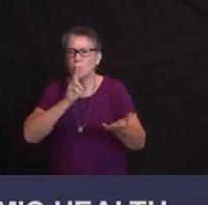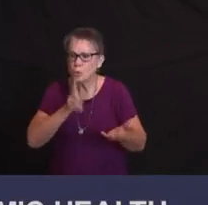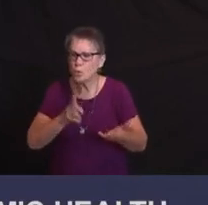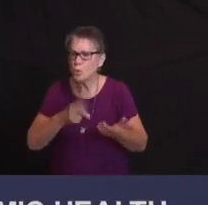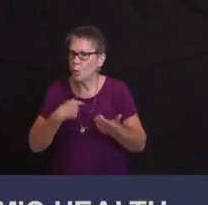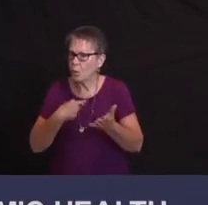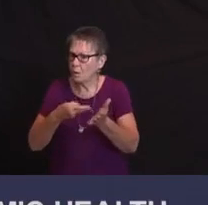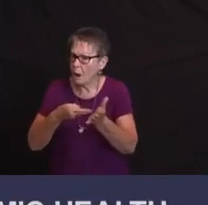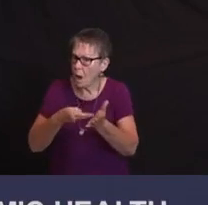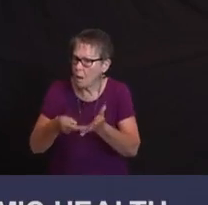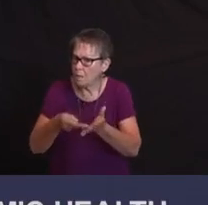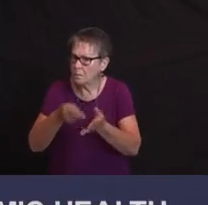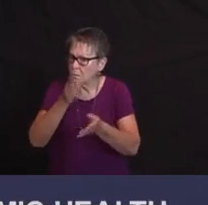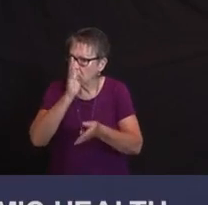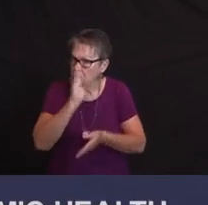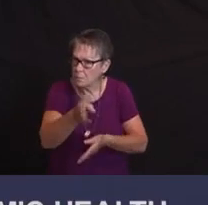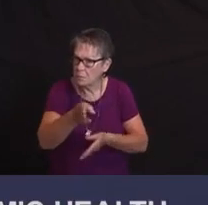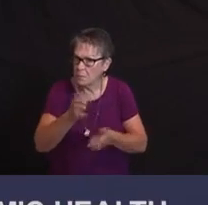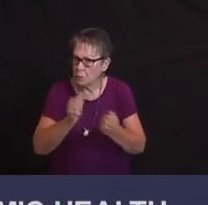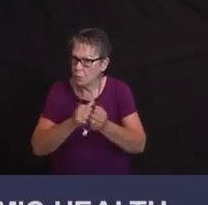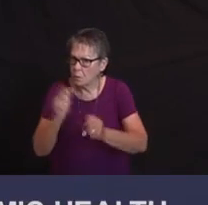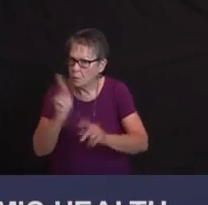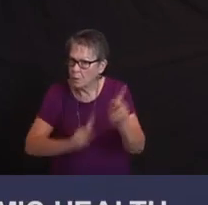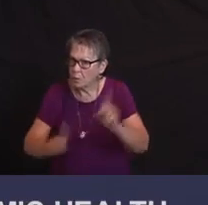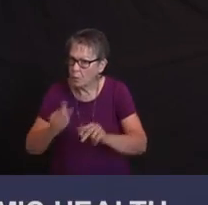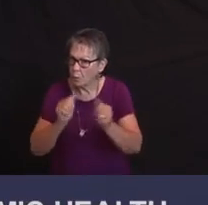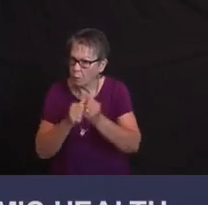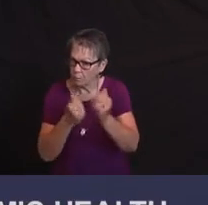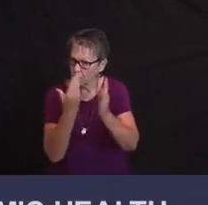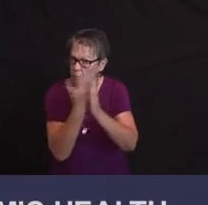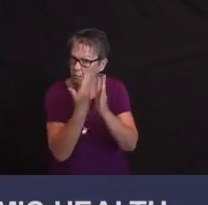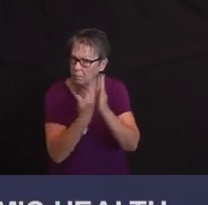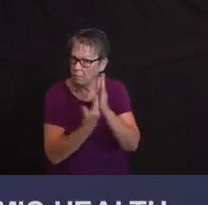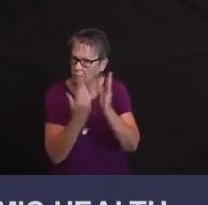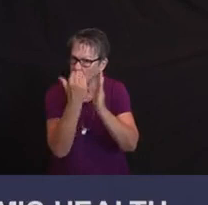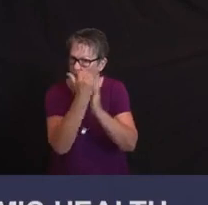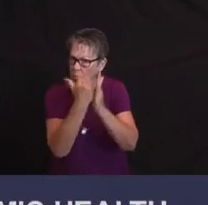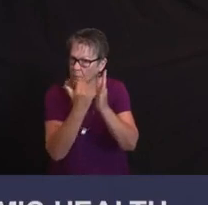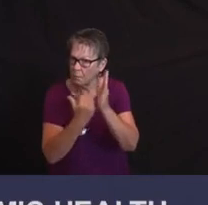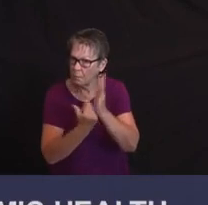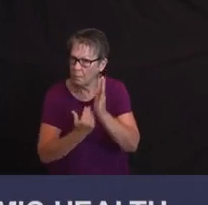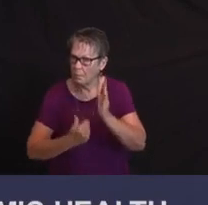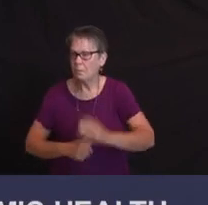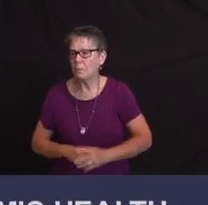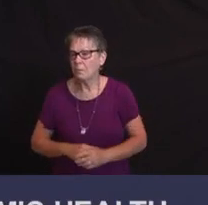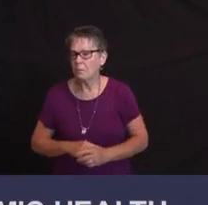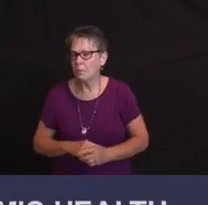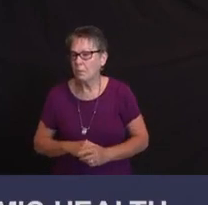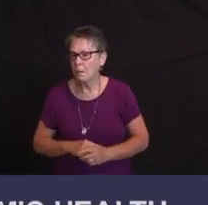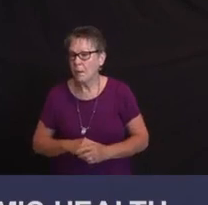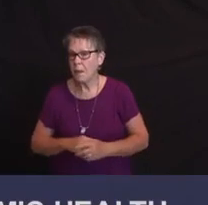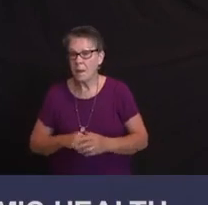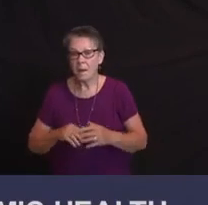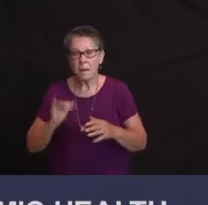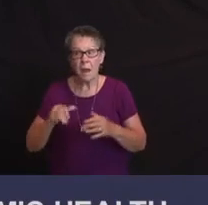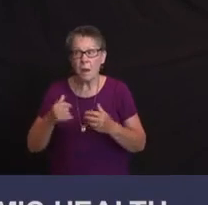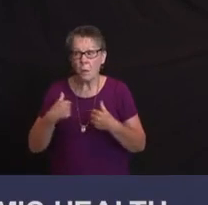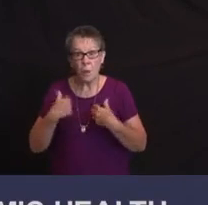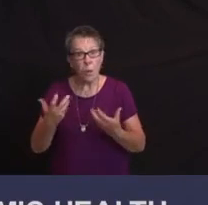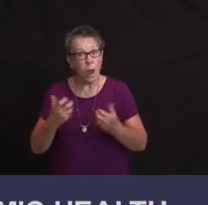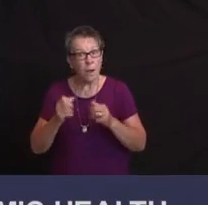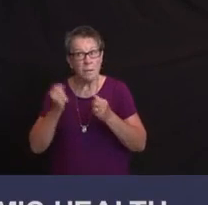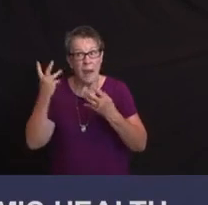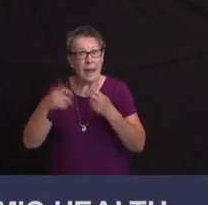this I think gets to the back half of your question, does that mean we're in a forever and for always thing? And the answer is I think we could